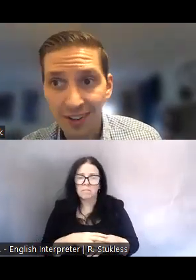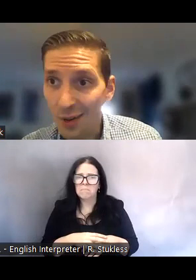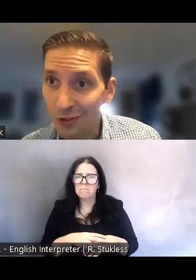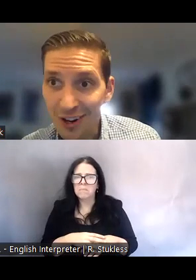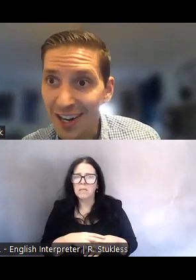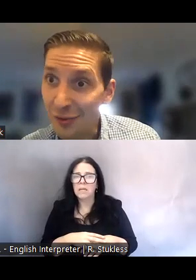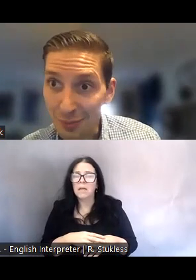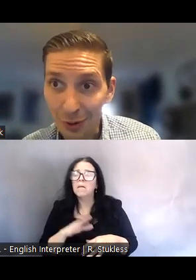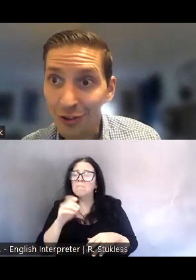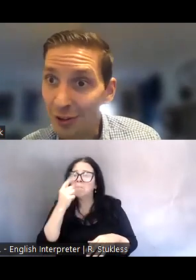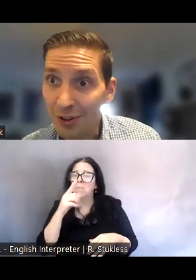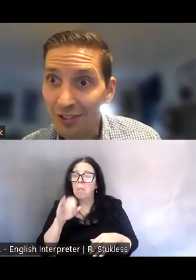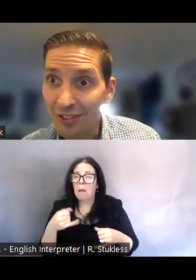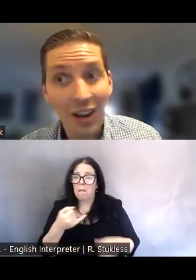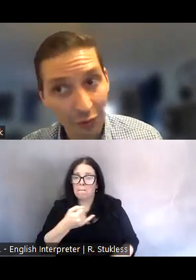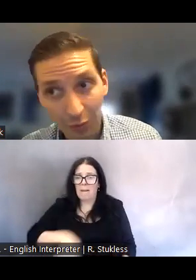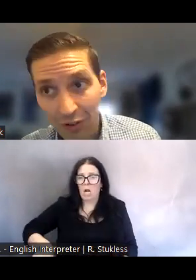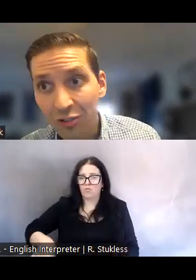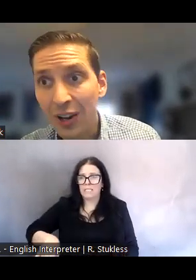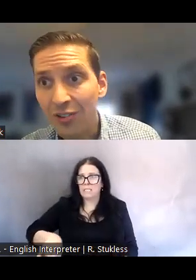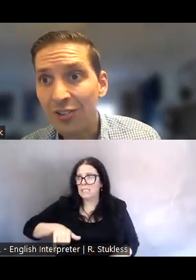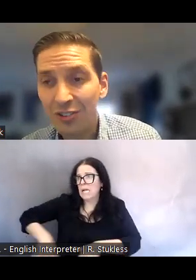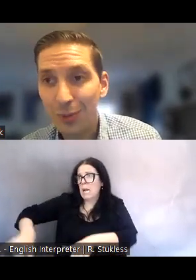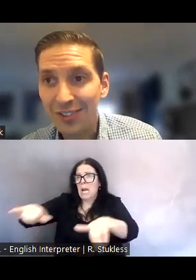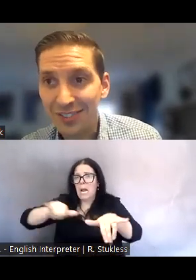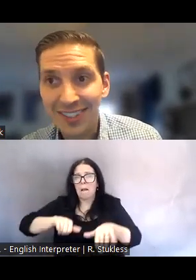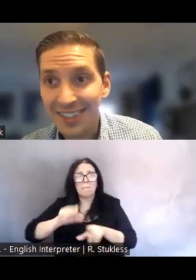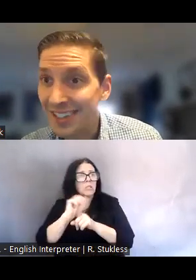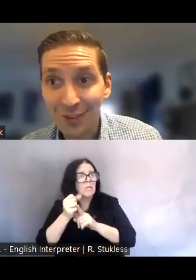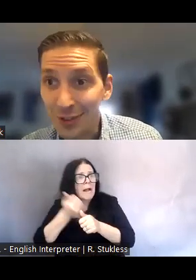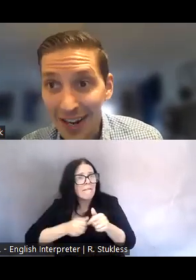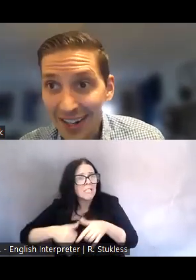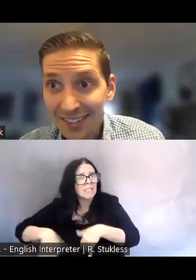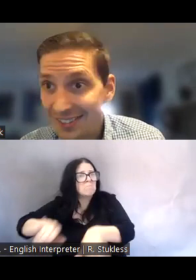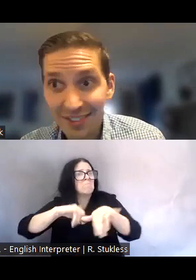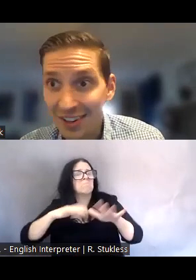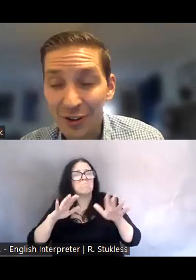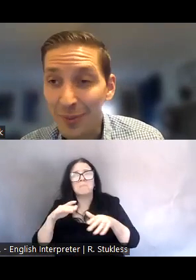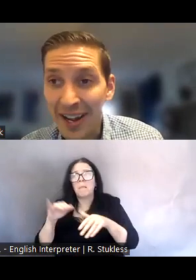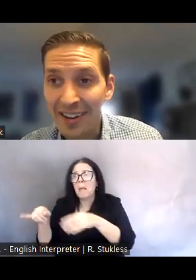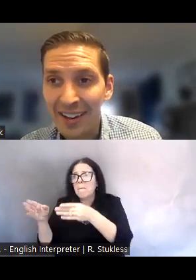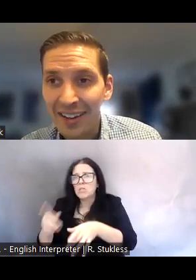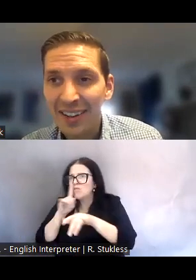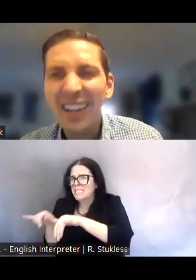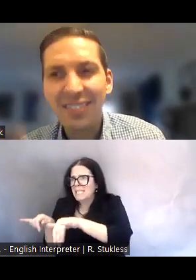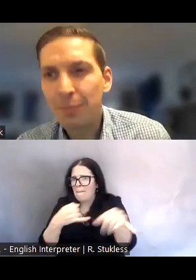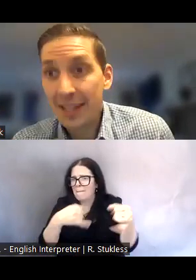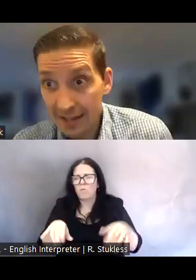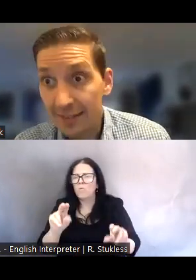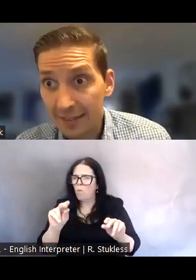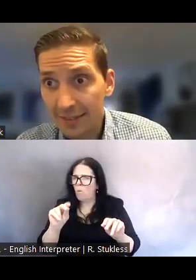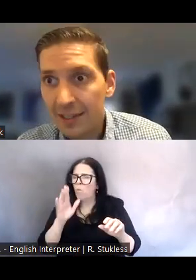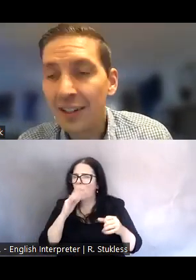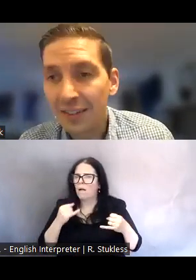will shift and they will change from person to person, from situation to situation. That's okay. That's not good or bad. It